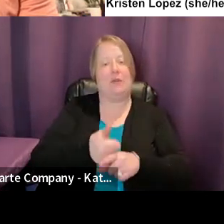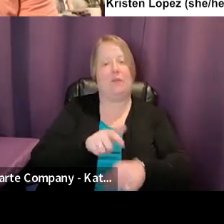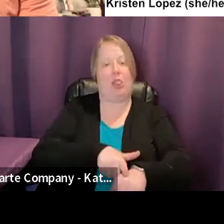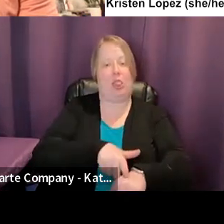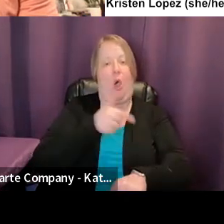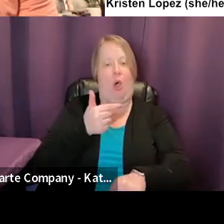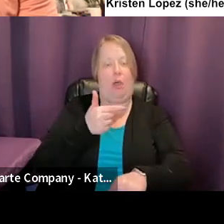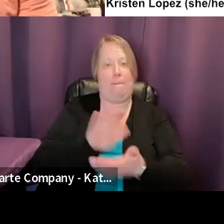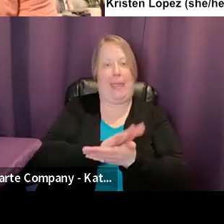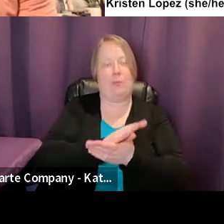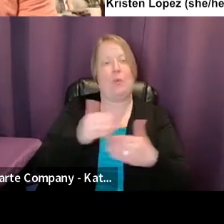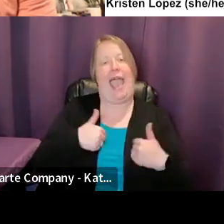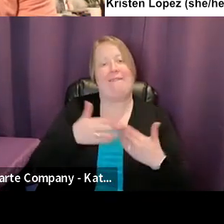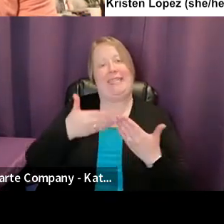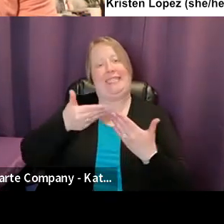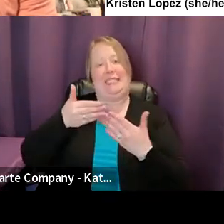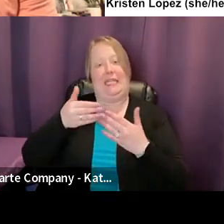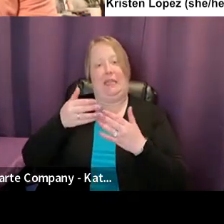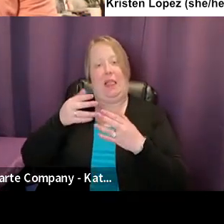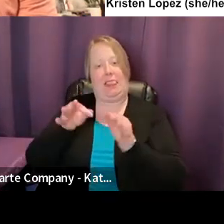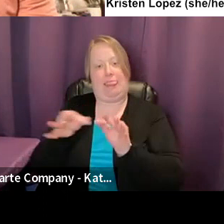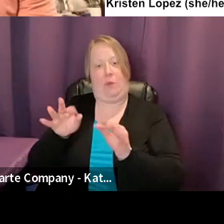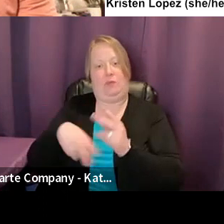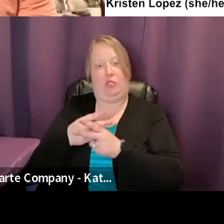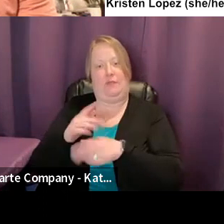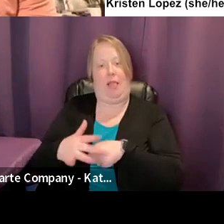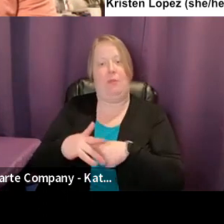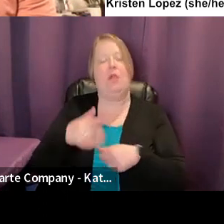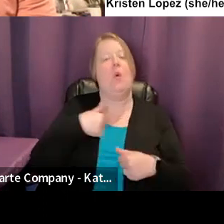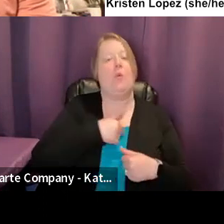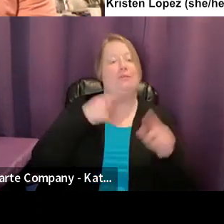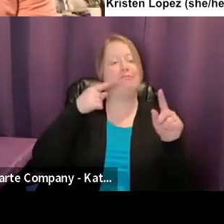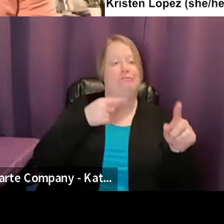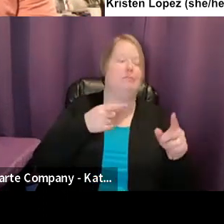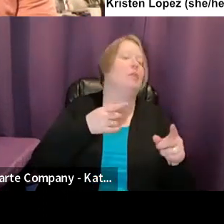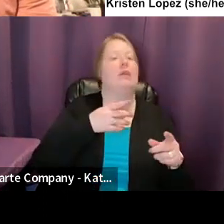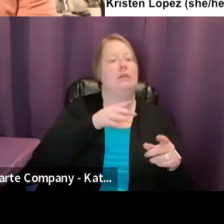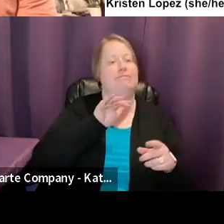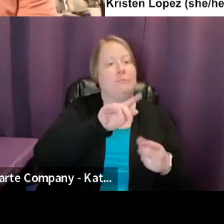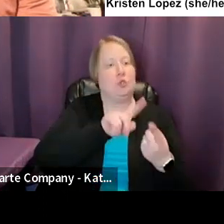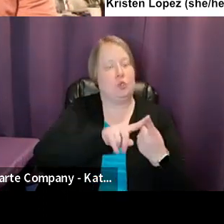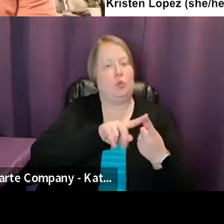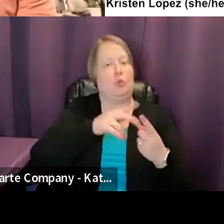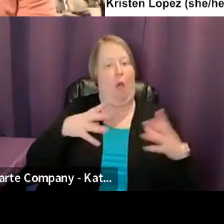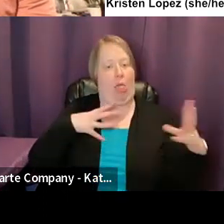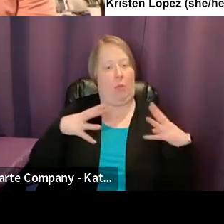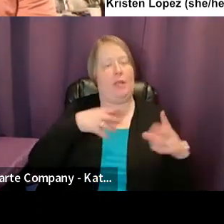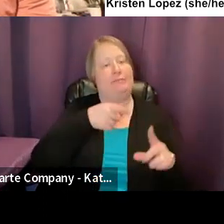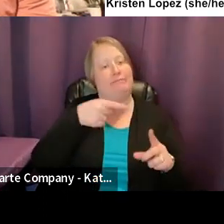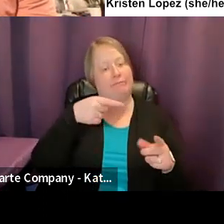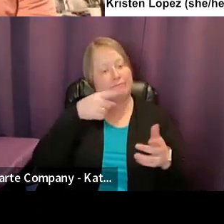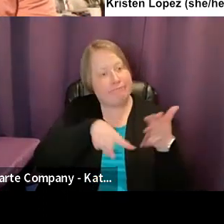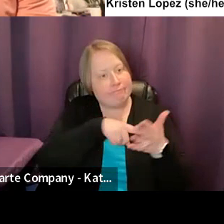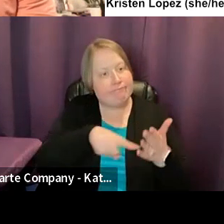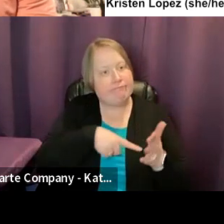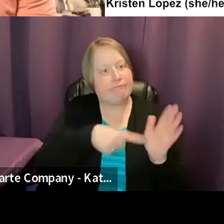is meant to be for Hollywood, to say, Hollywood, you're doing this wrong. This is where you're getting it wrong. And this is where